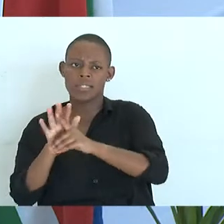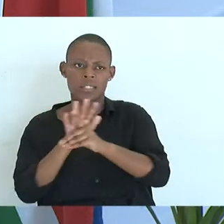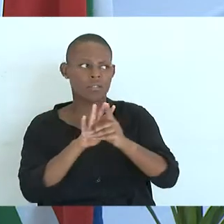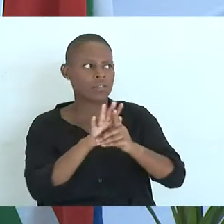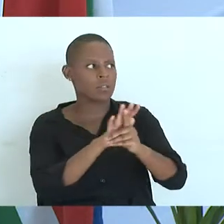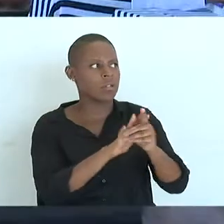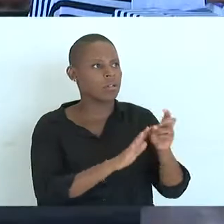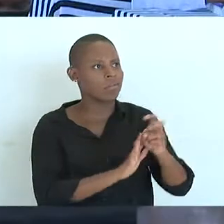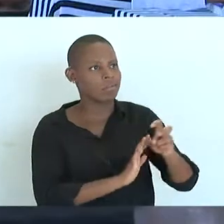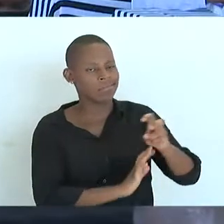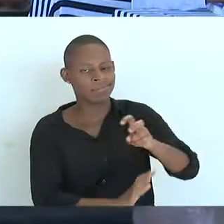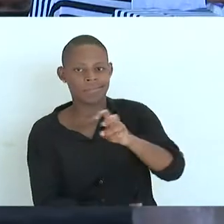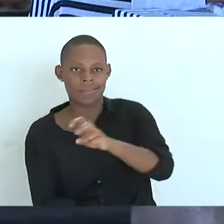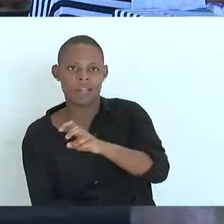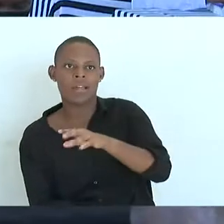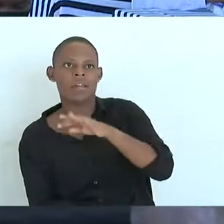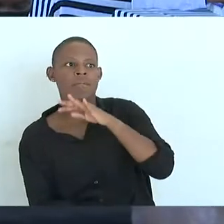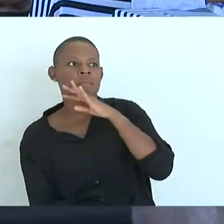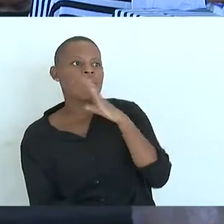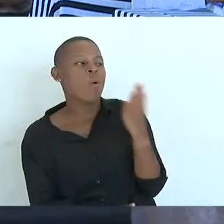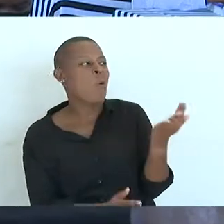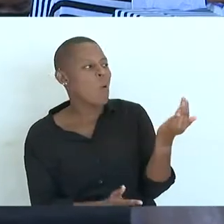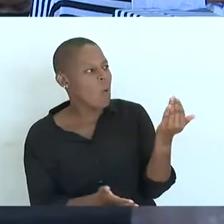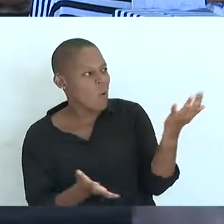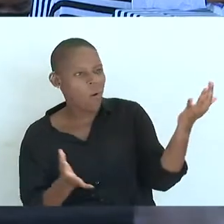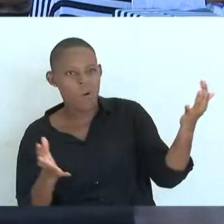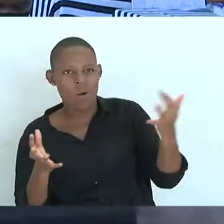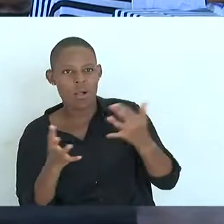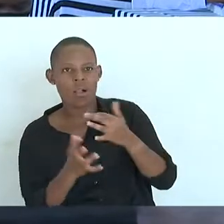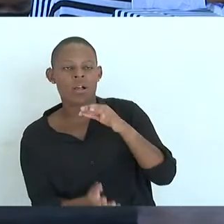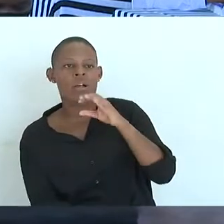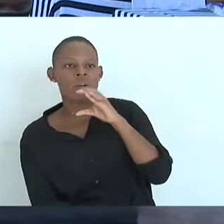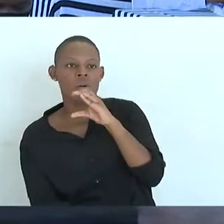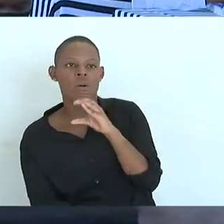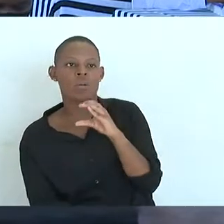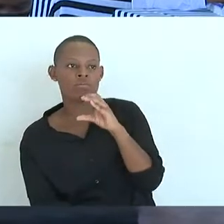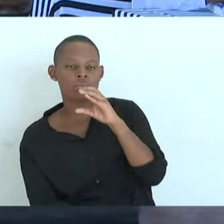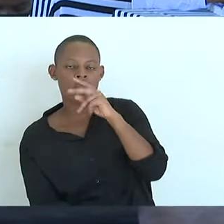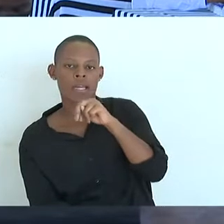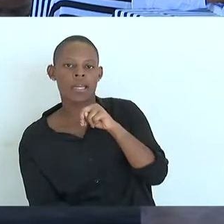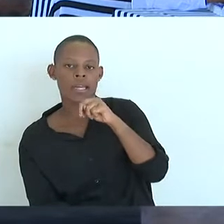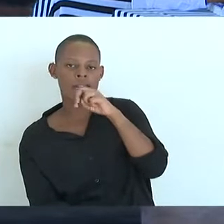ama co-op nama SMMEs sihlangane ndawonye sixoxe.